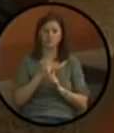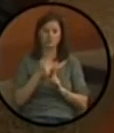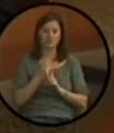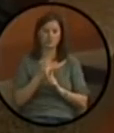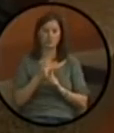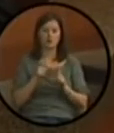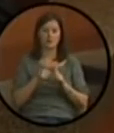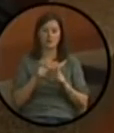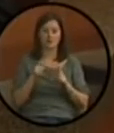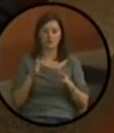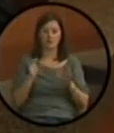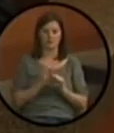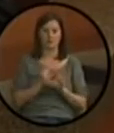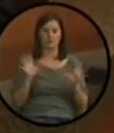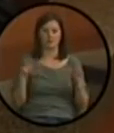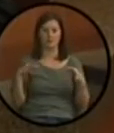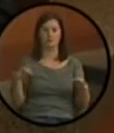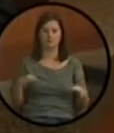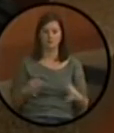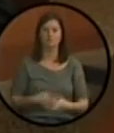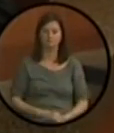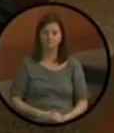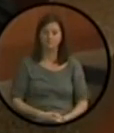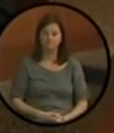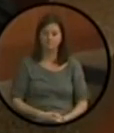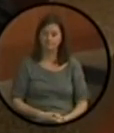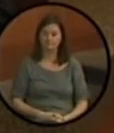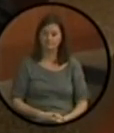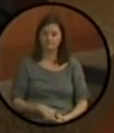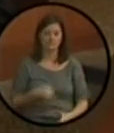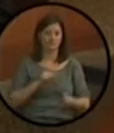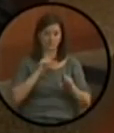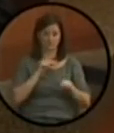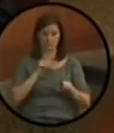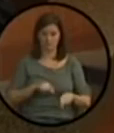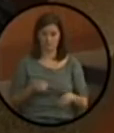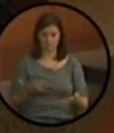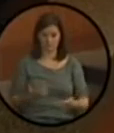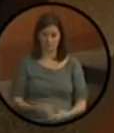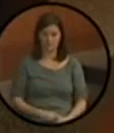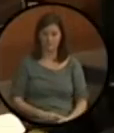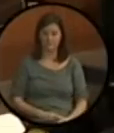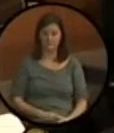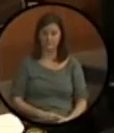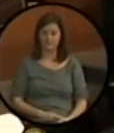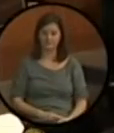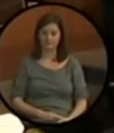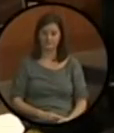I thought that explanation needed to get out there. And I'll answer any questions you have.